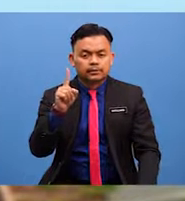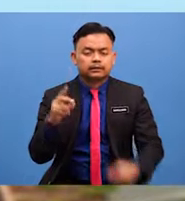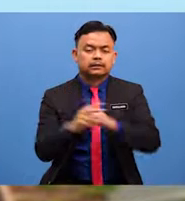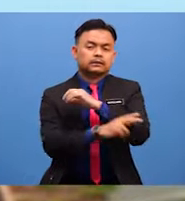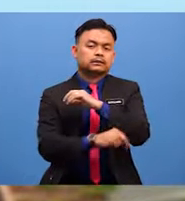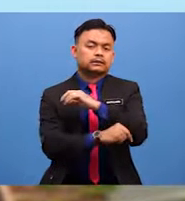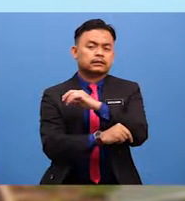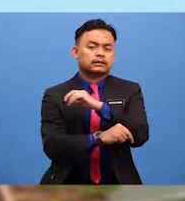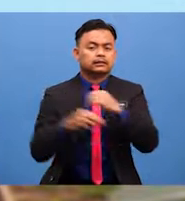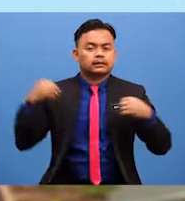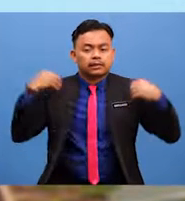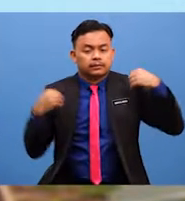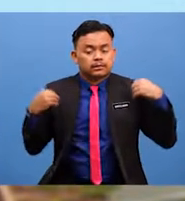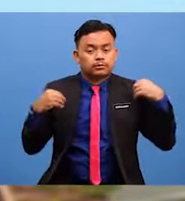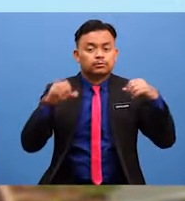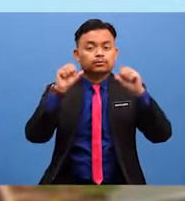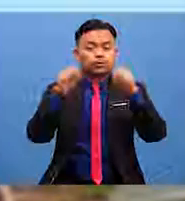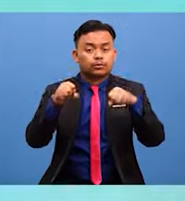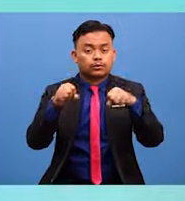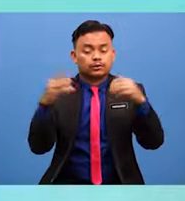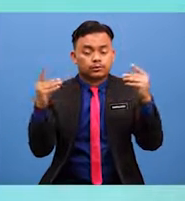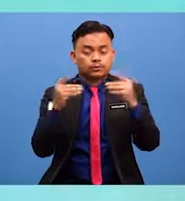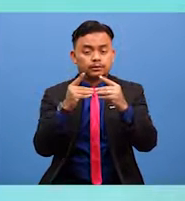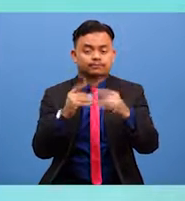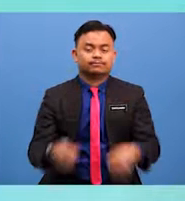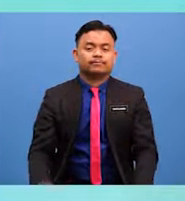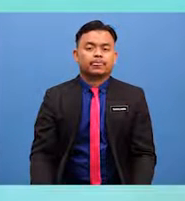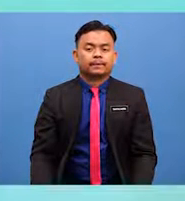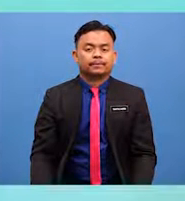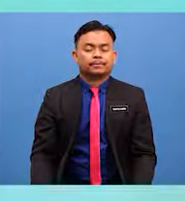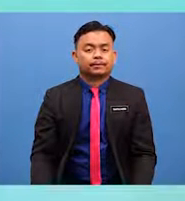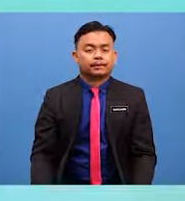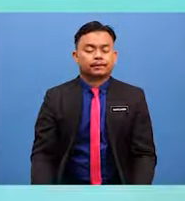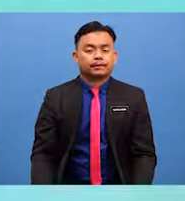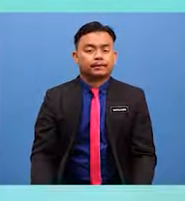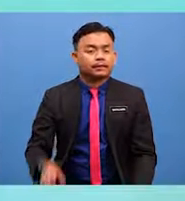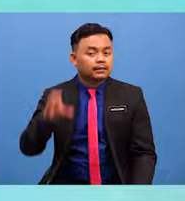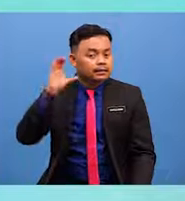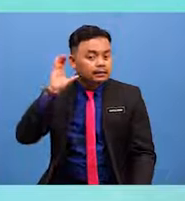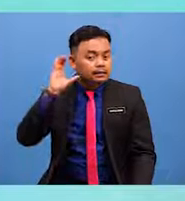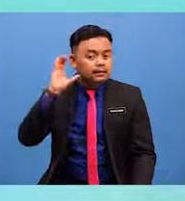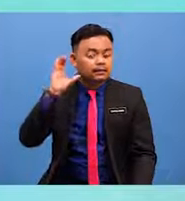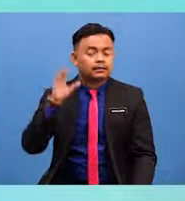clue. Are you ready? Listen to the first sound.